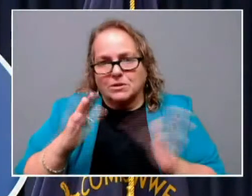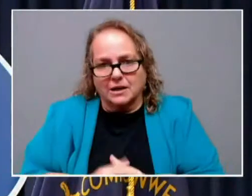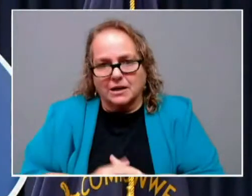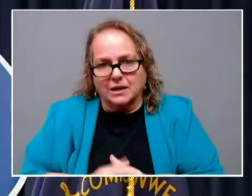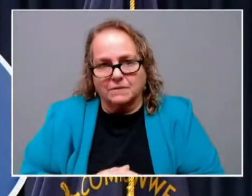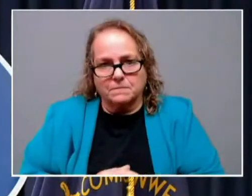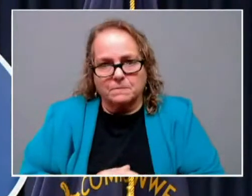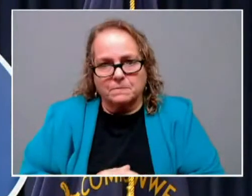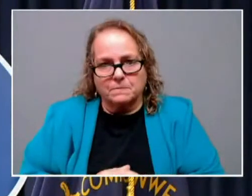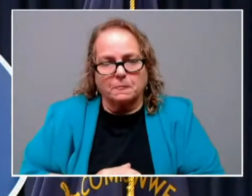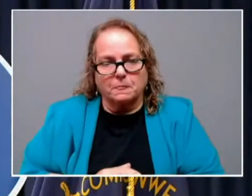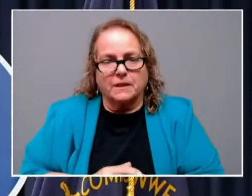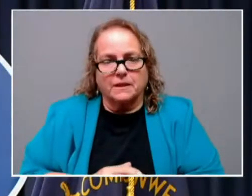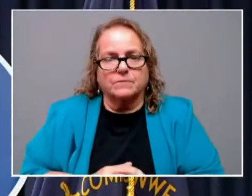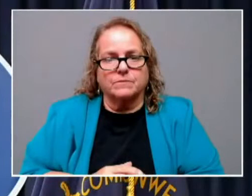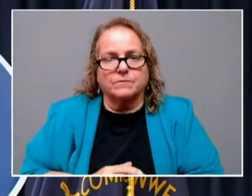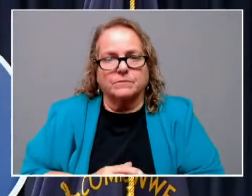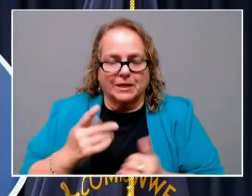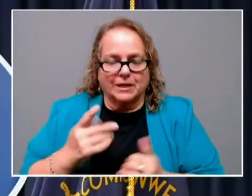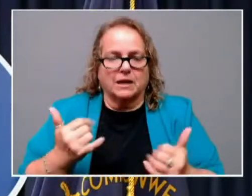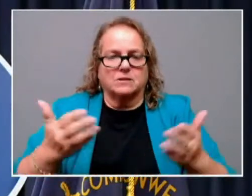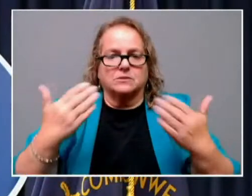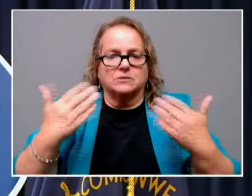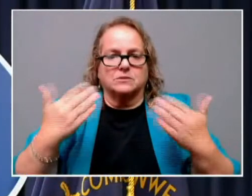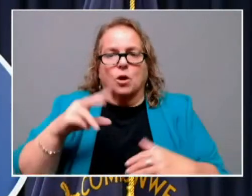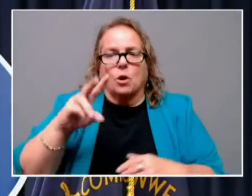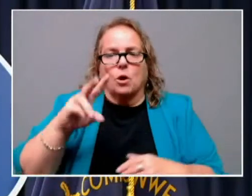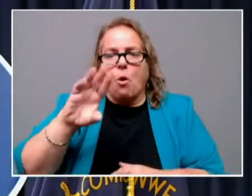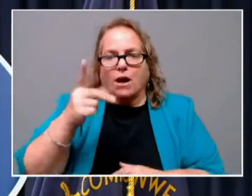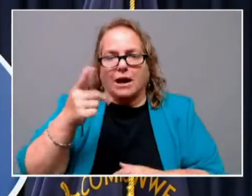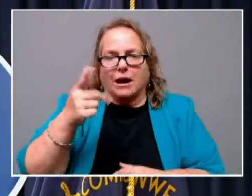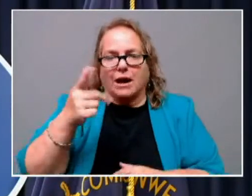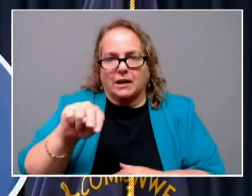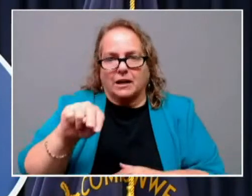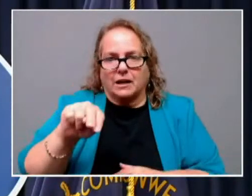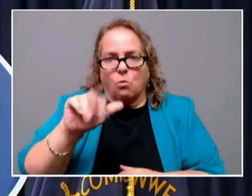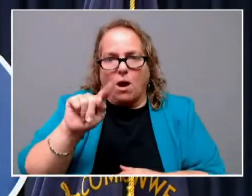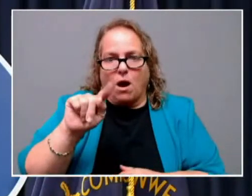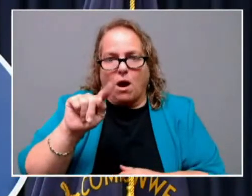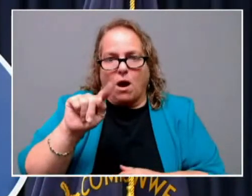the soapbox. Morgan Watkins.